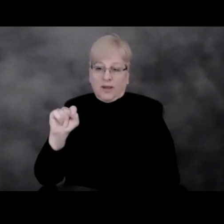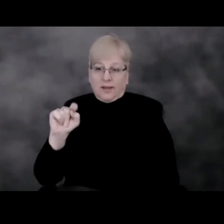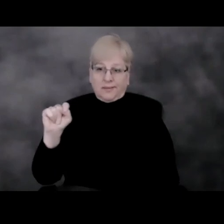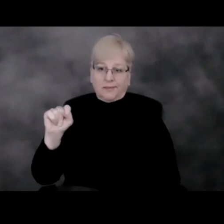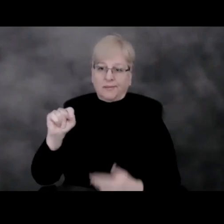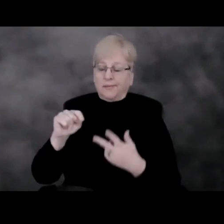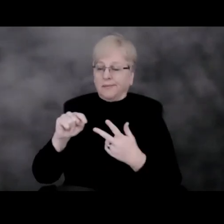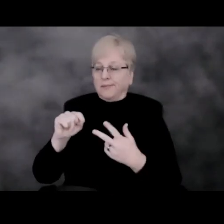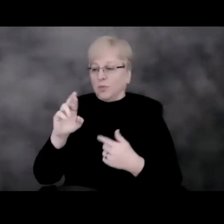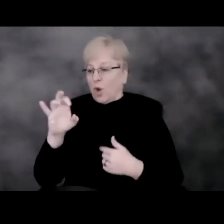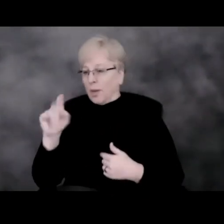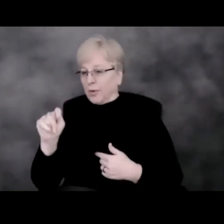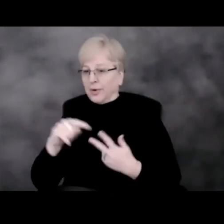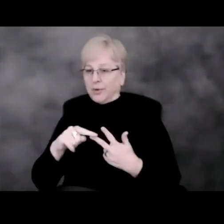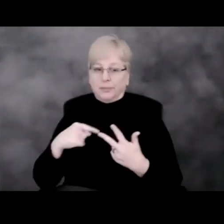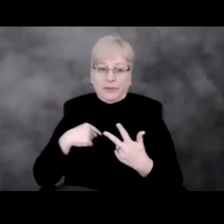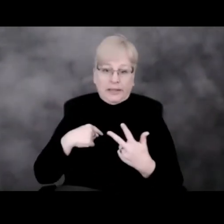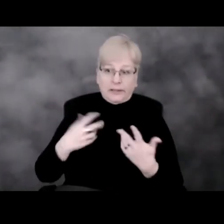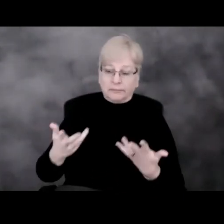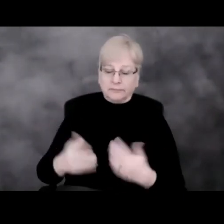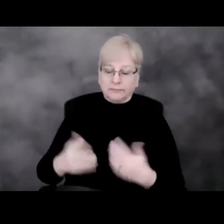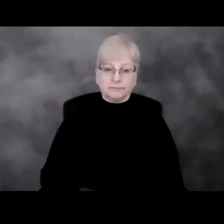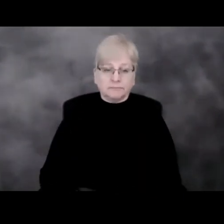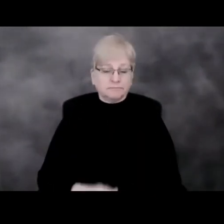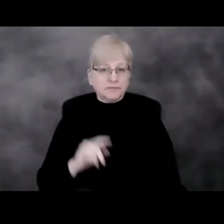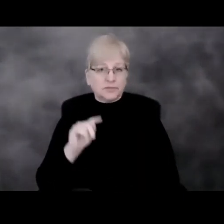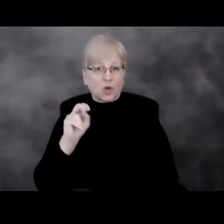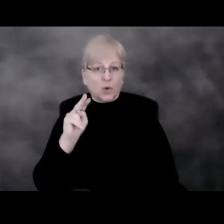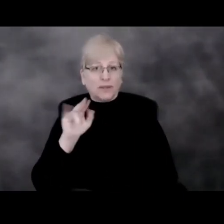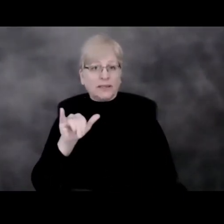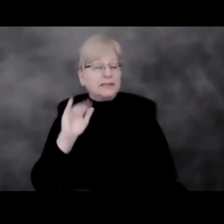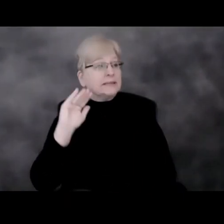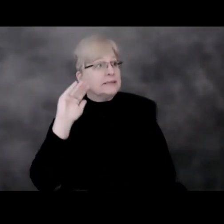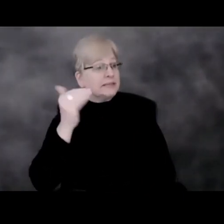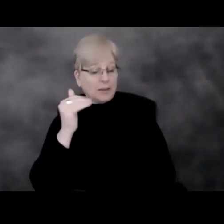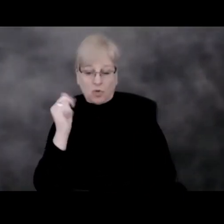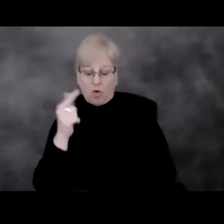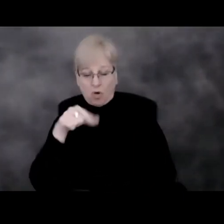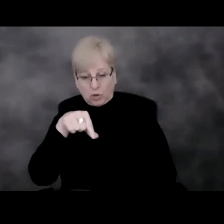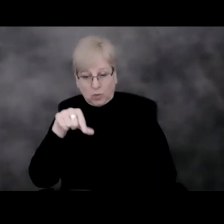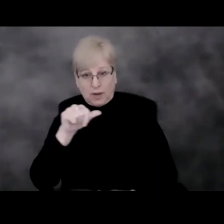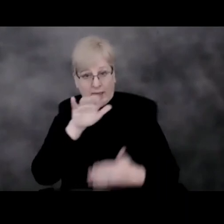It looks like we've addressed all the questions that we've received in Q&A.